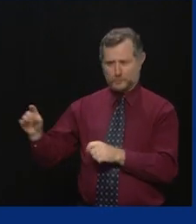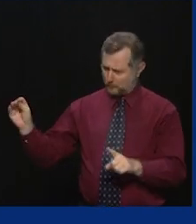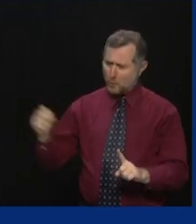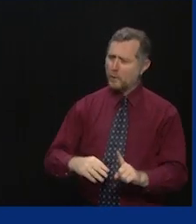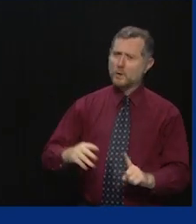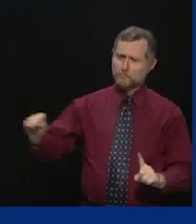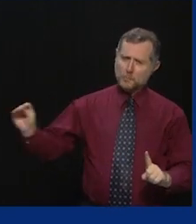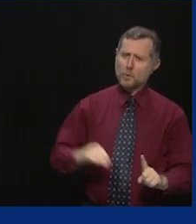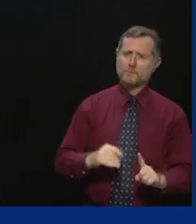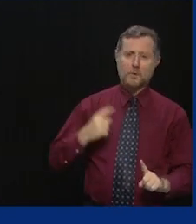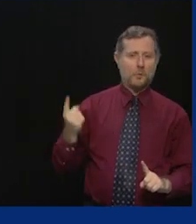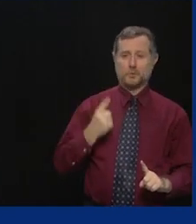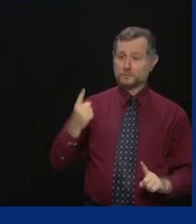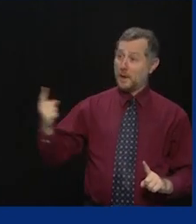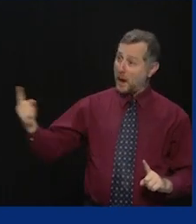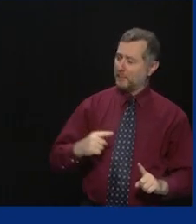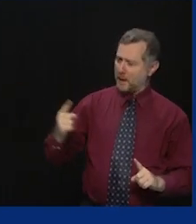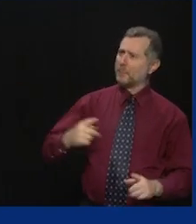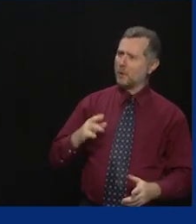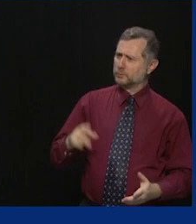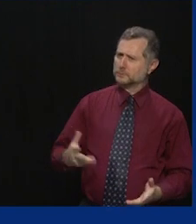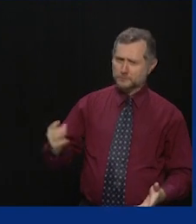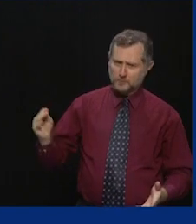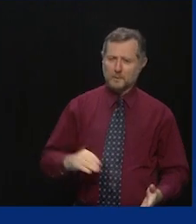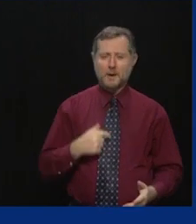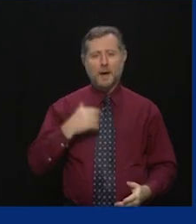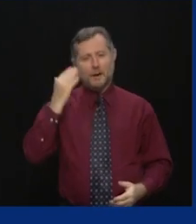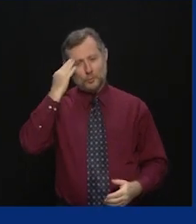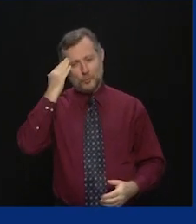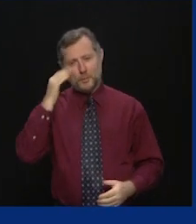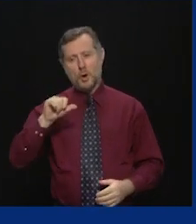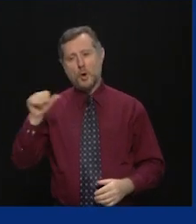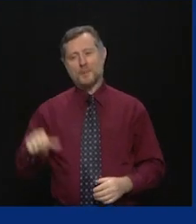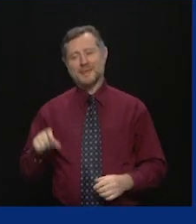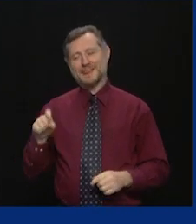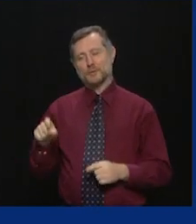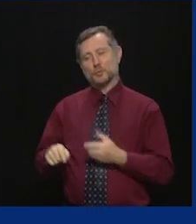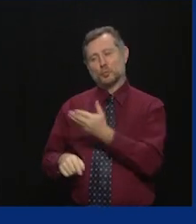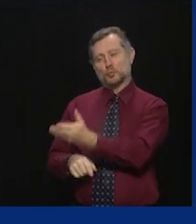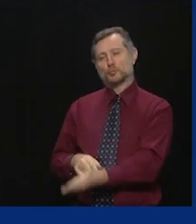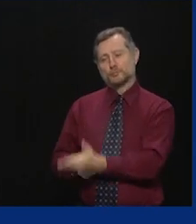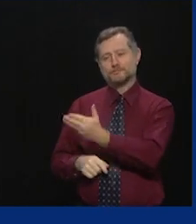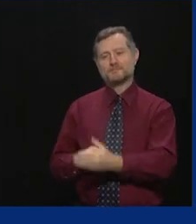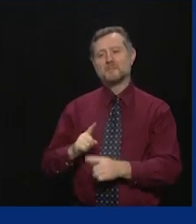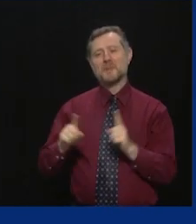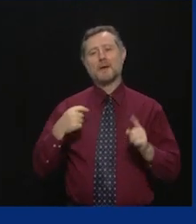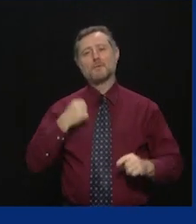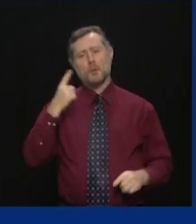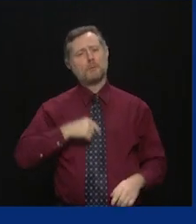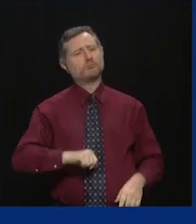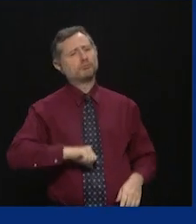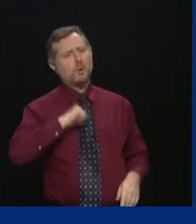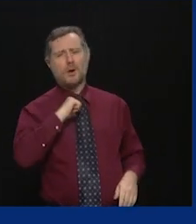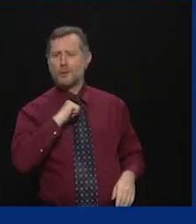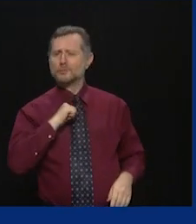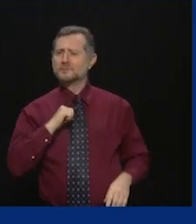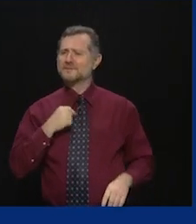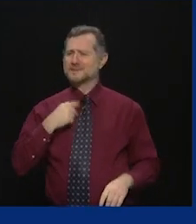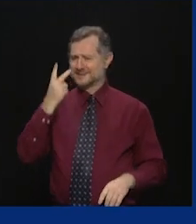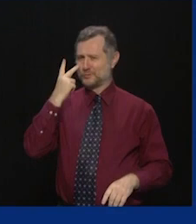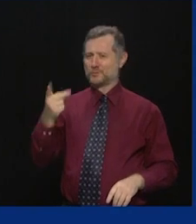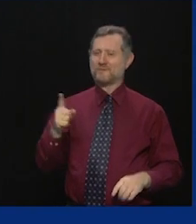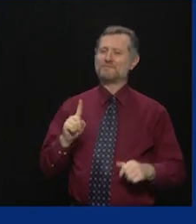always here, but I know that you're needed in Albany, and I'm so very, very proud to see you ascend to become the